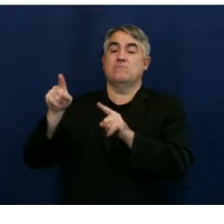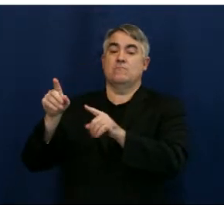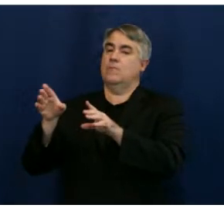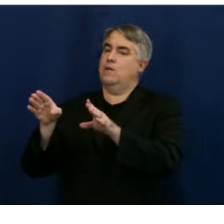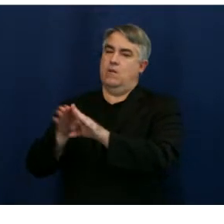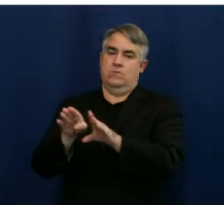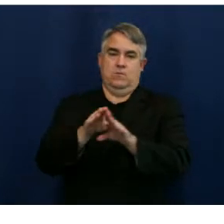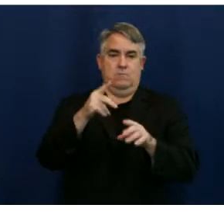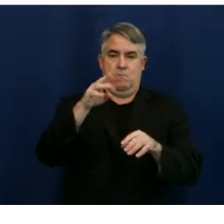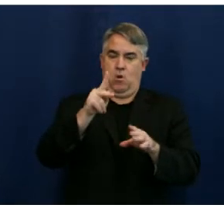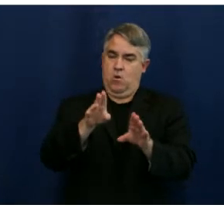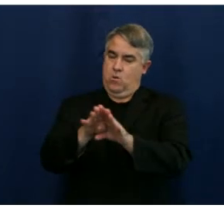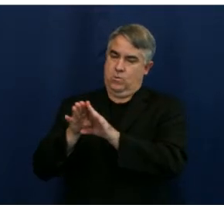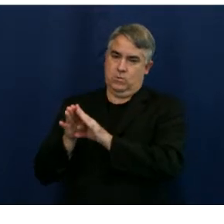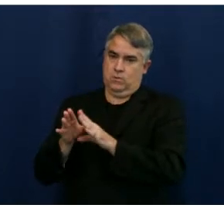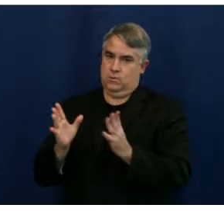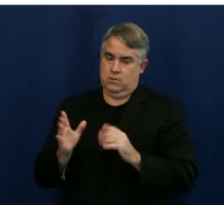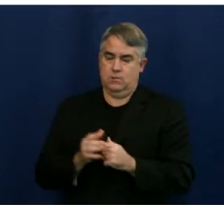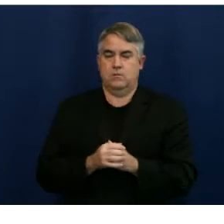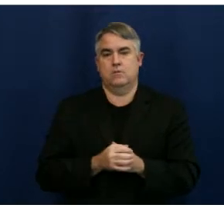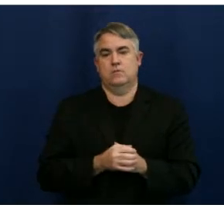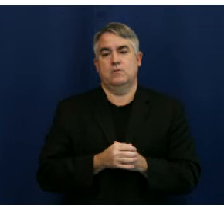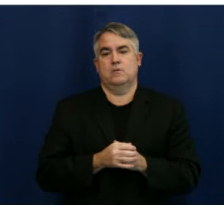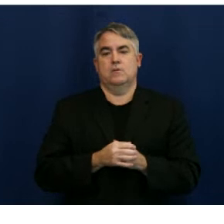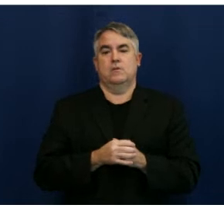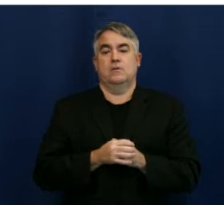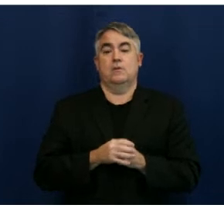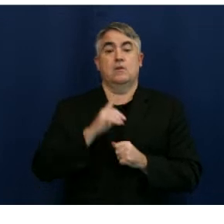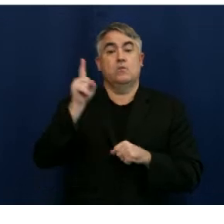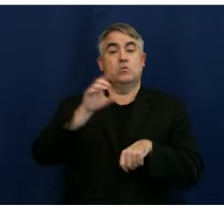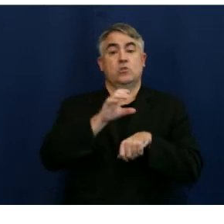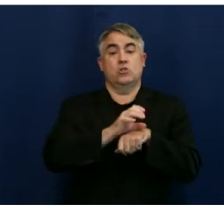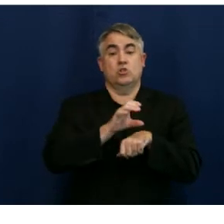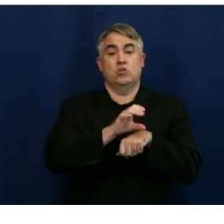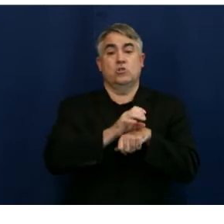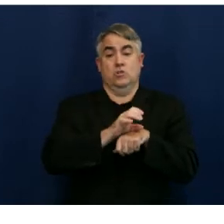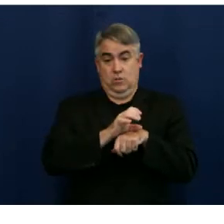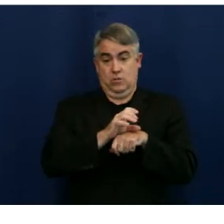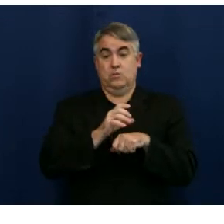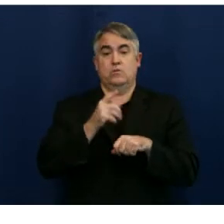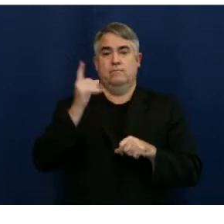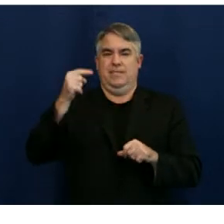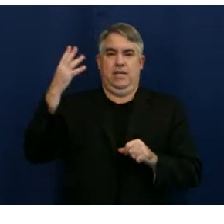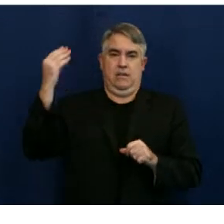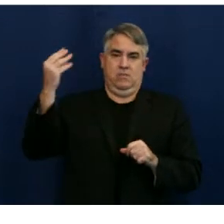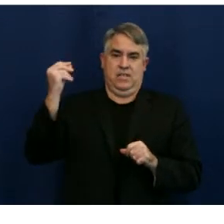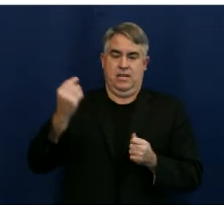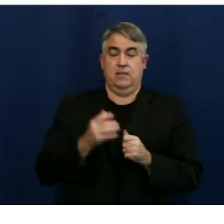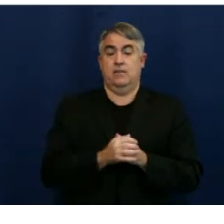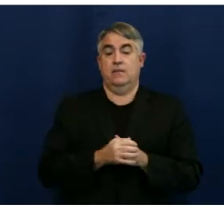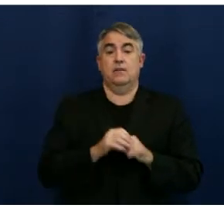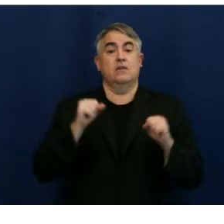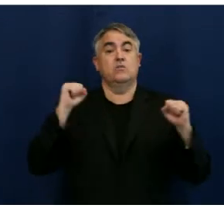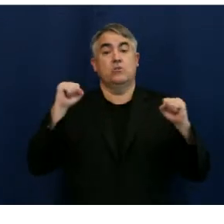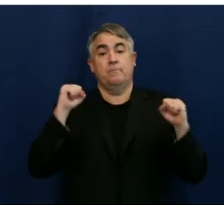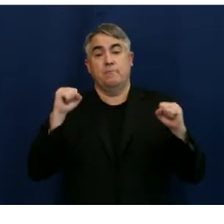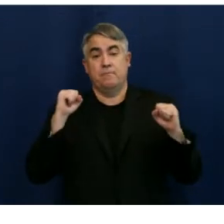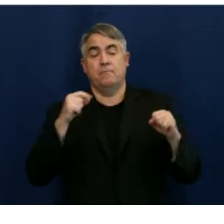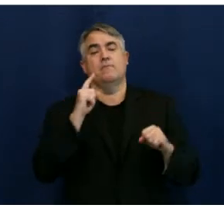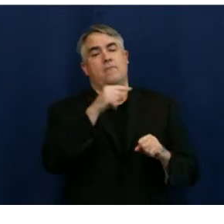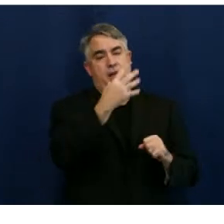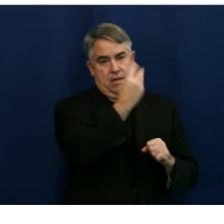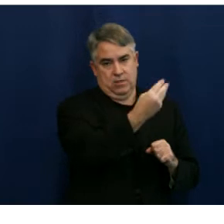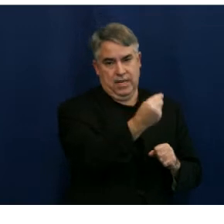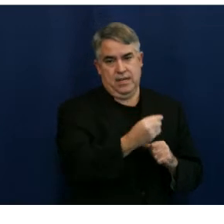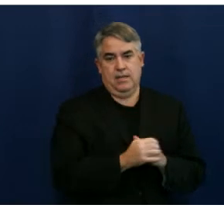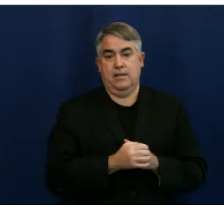only. Places of worship, outdoor, gyms outdoors, family entertainment centers, again, these are all things that are